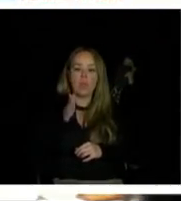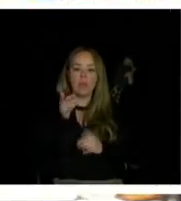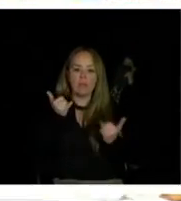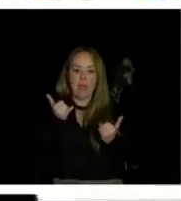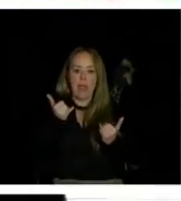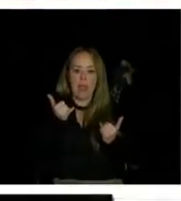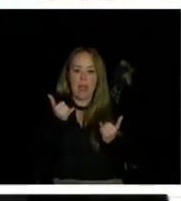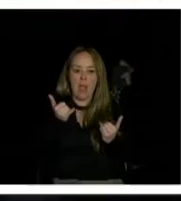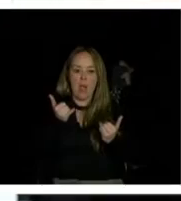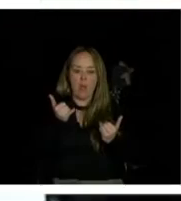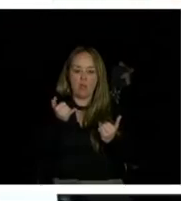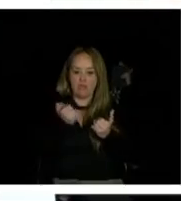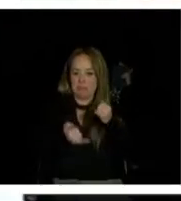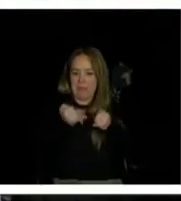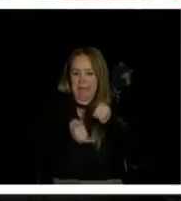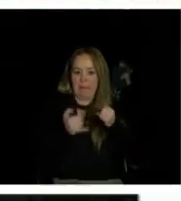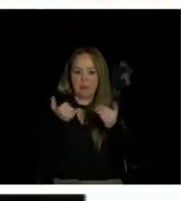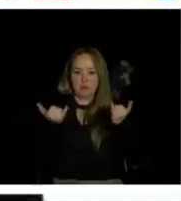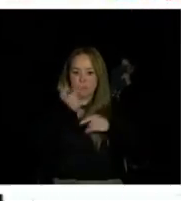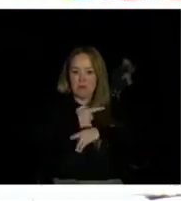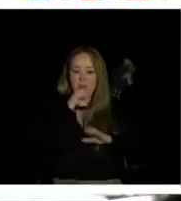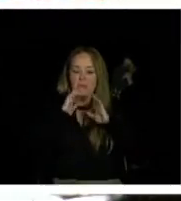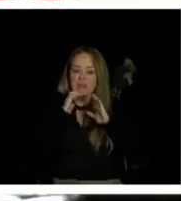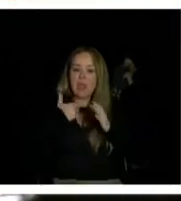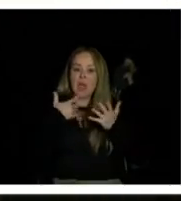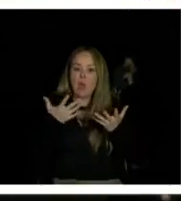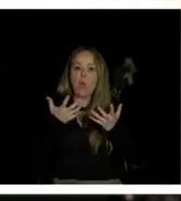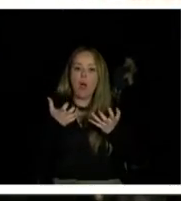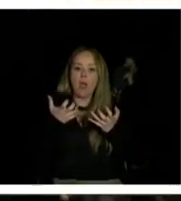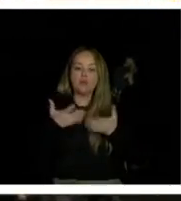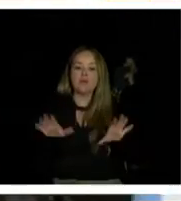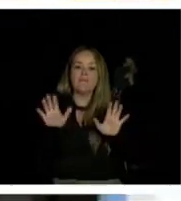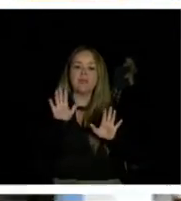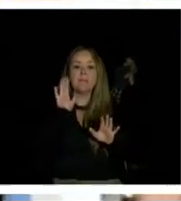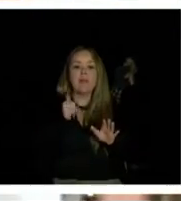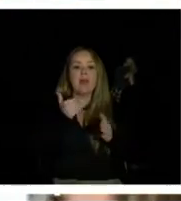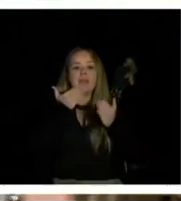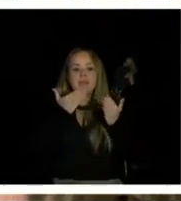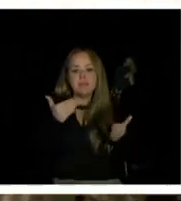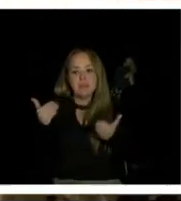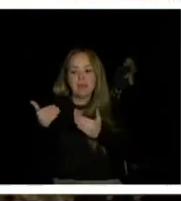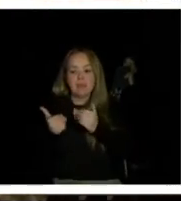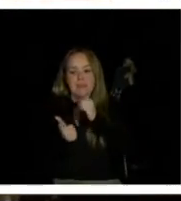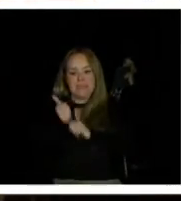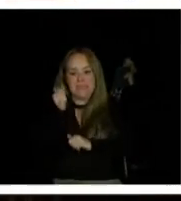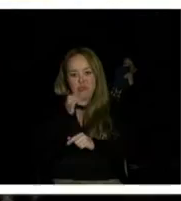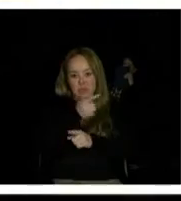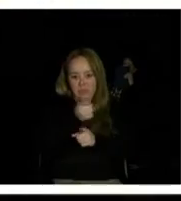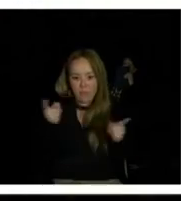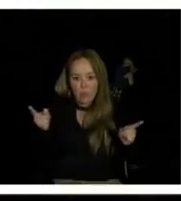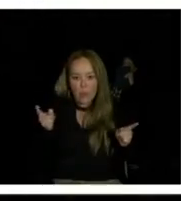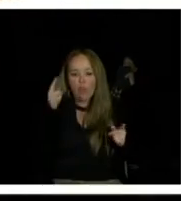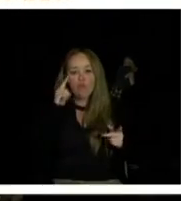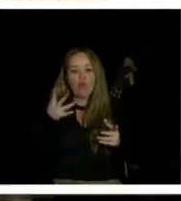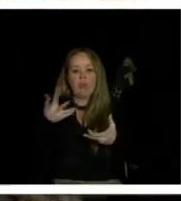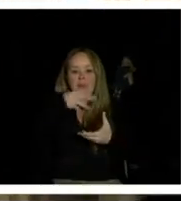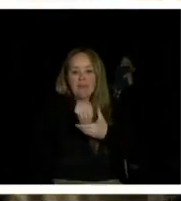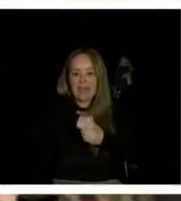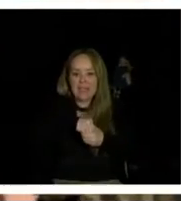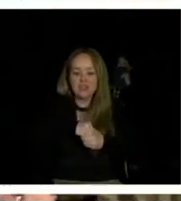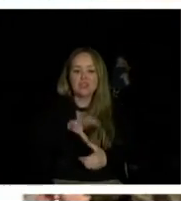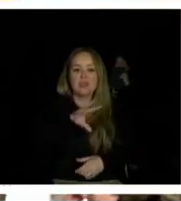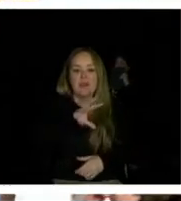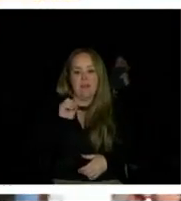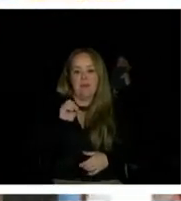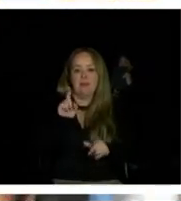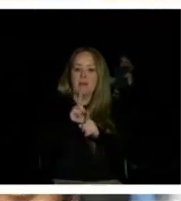up today's conversation, and I wanna wrap up by first thanking each and every one of you for engaging